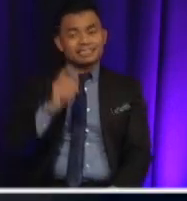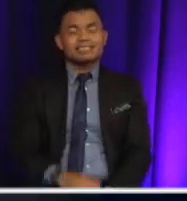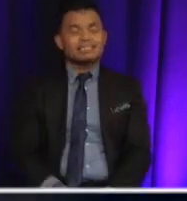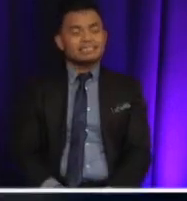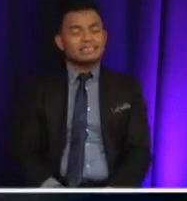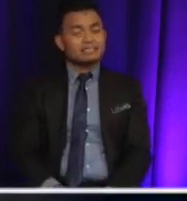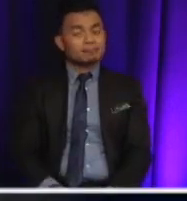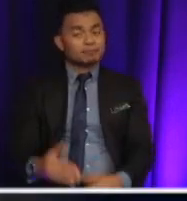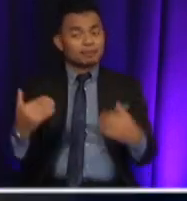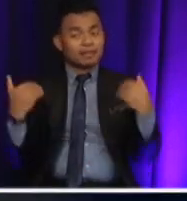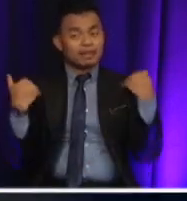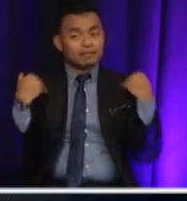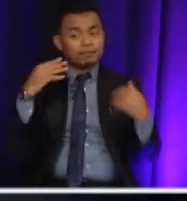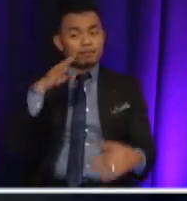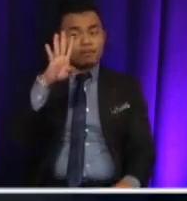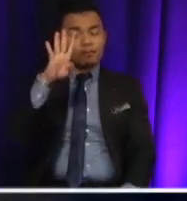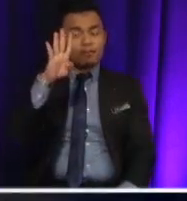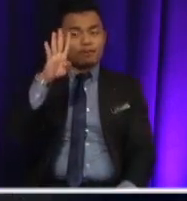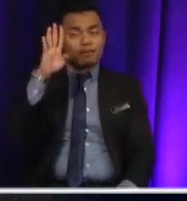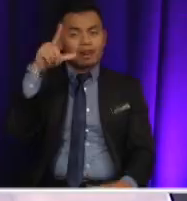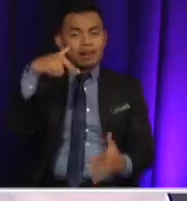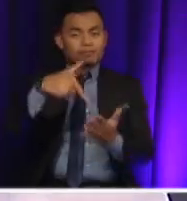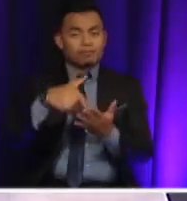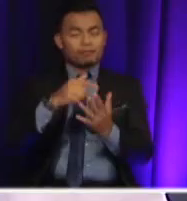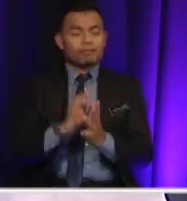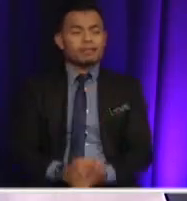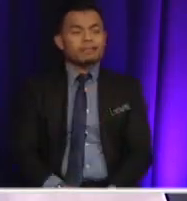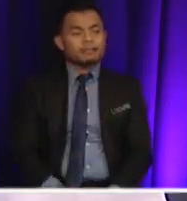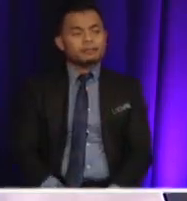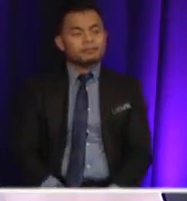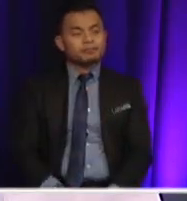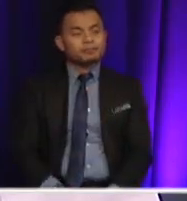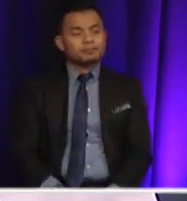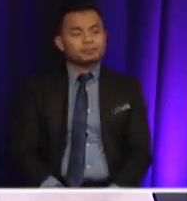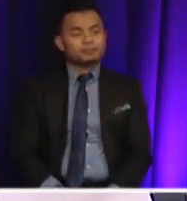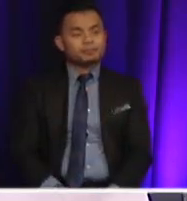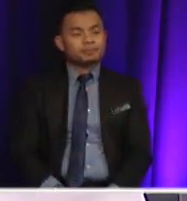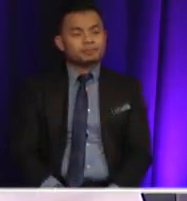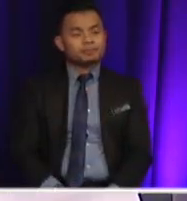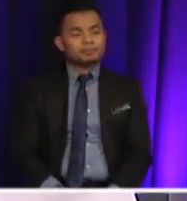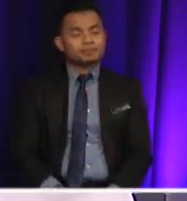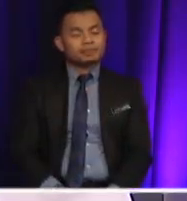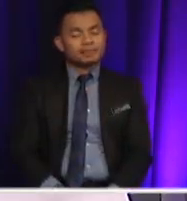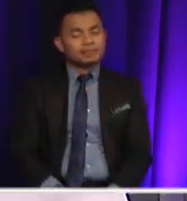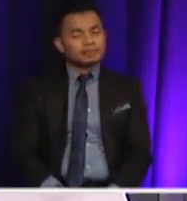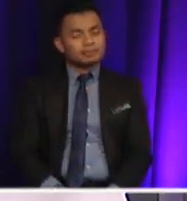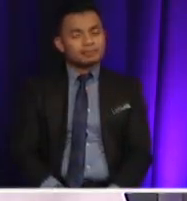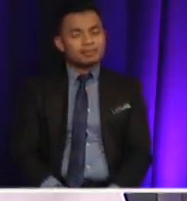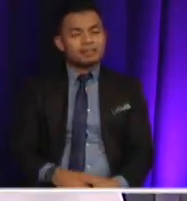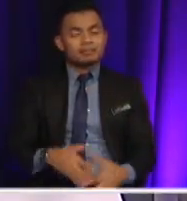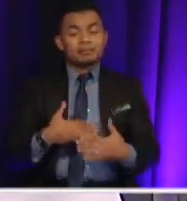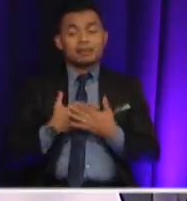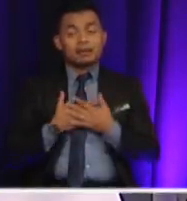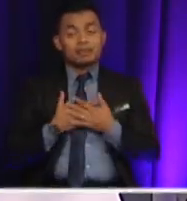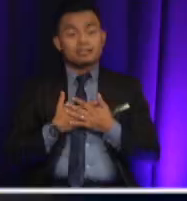left. Okay, I have 4 left. Yes. The fields fill my heart. My